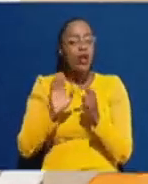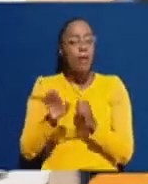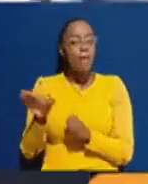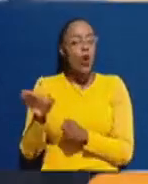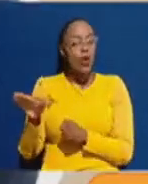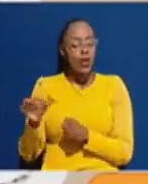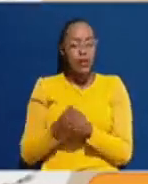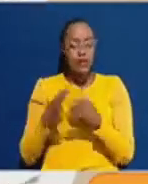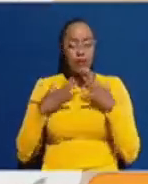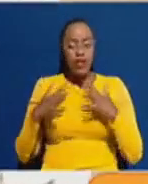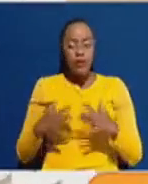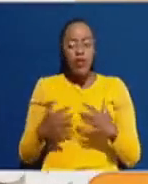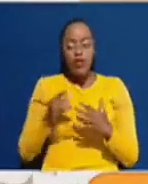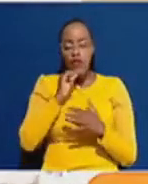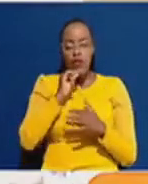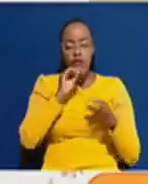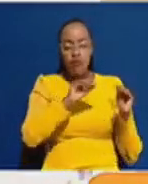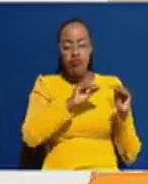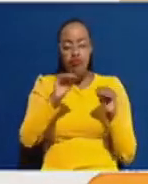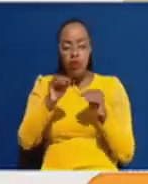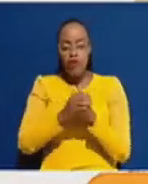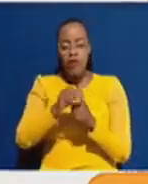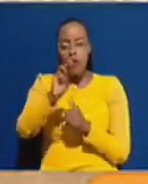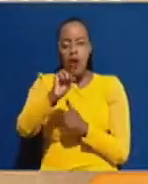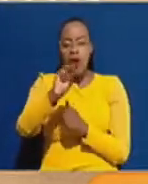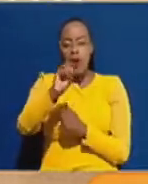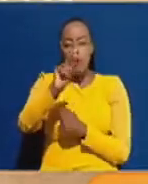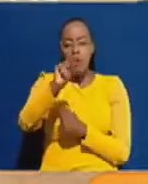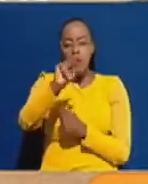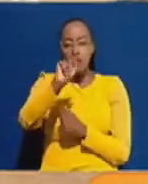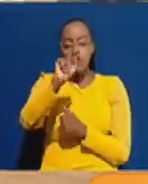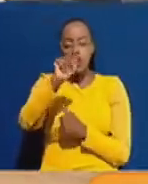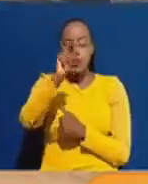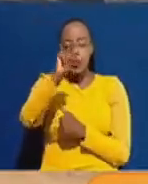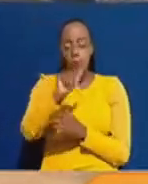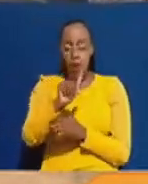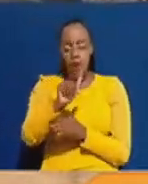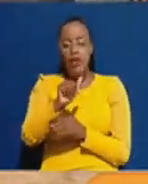The body of the deceased has been moved to the Montezuma Mona Lisa Funeral Home in